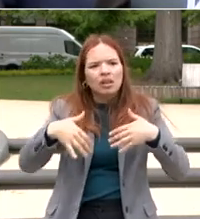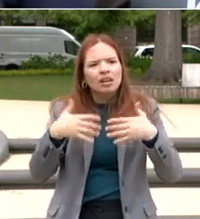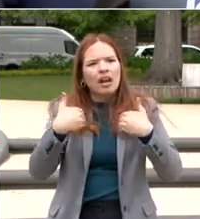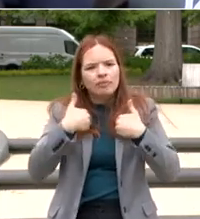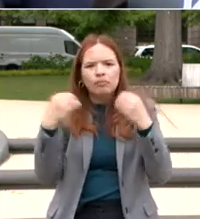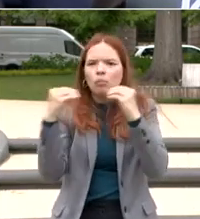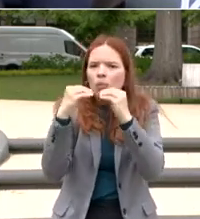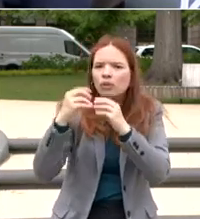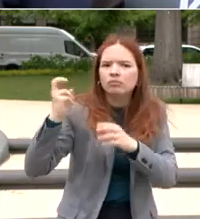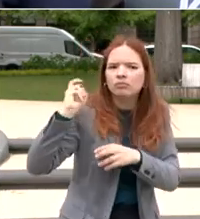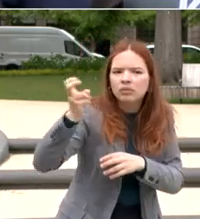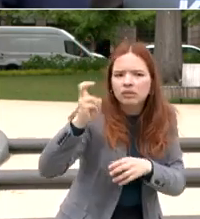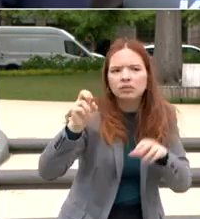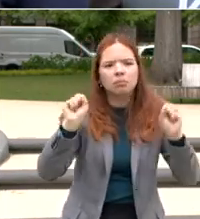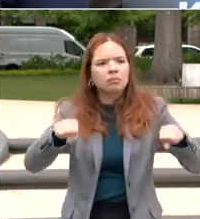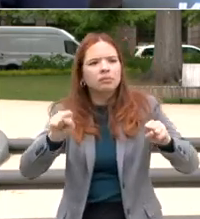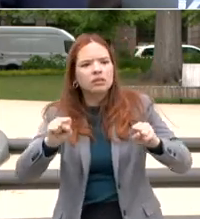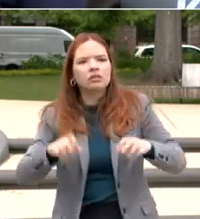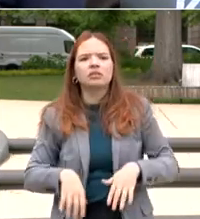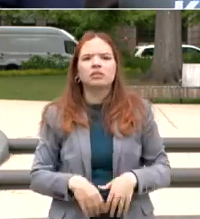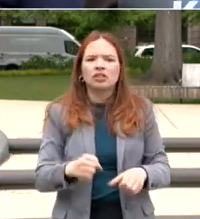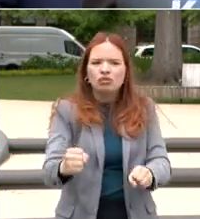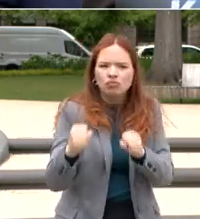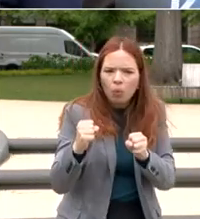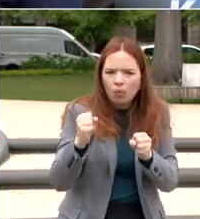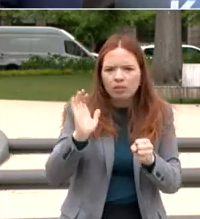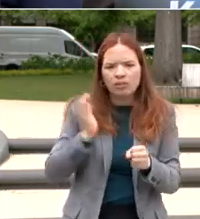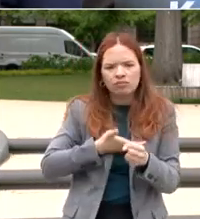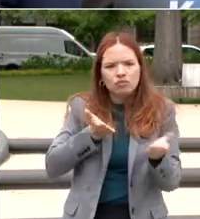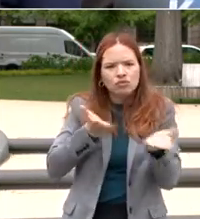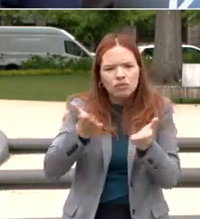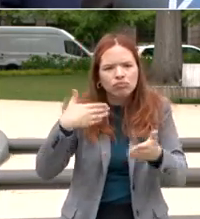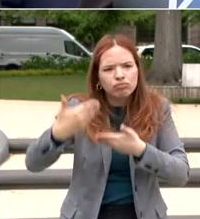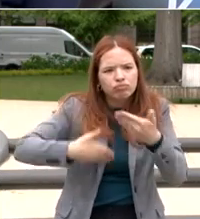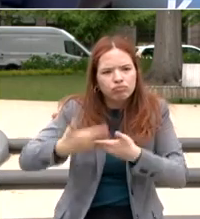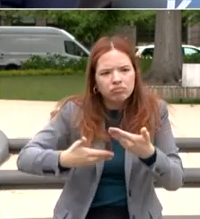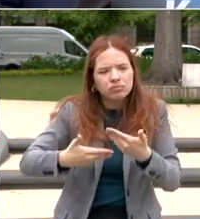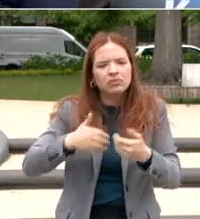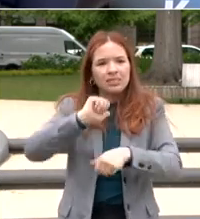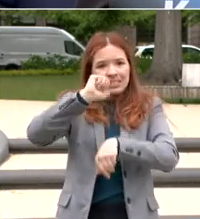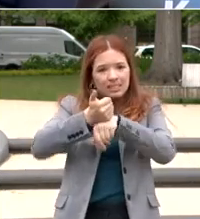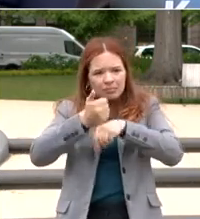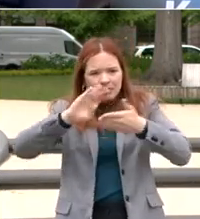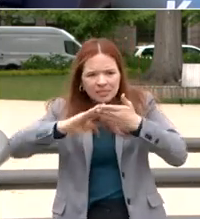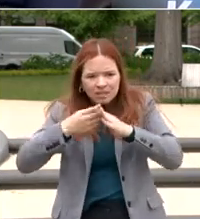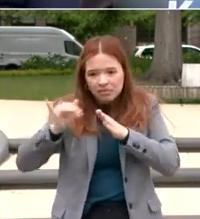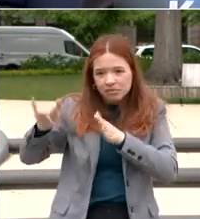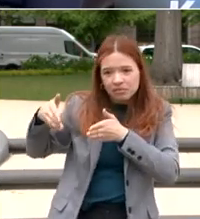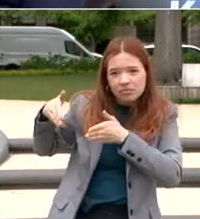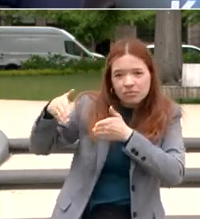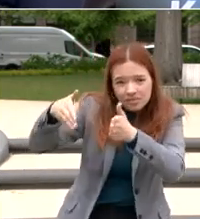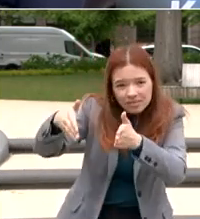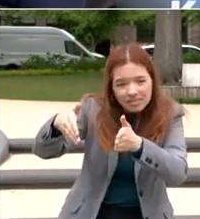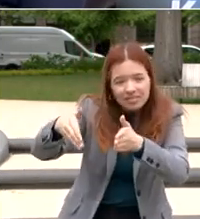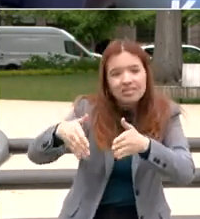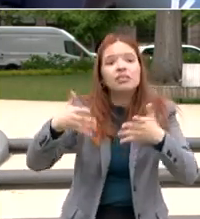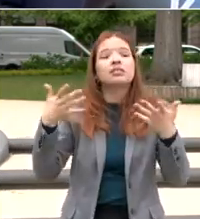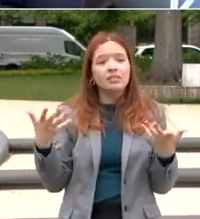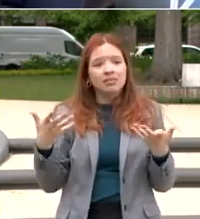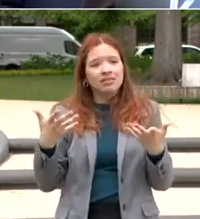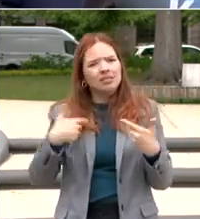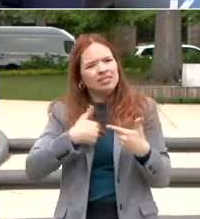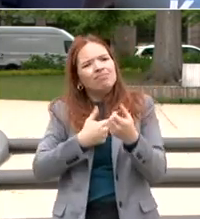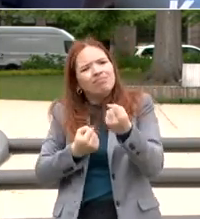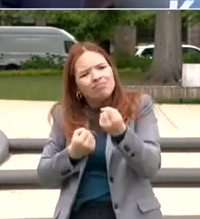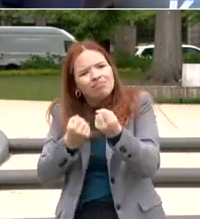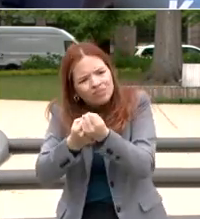the transit access and service, establishing a downtown destination corridor, and supporting the creation of residential nodes